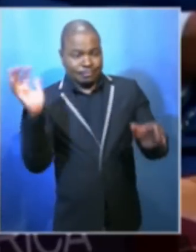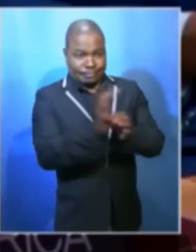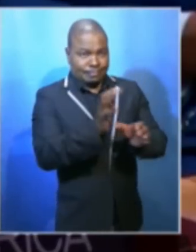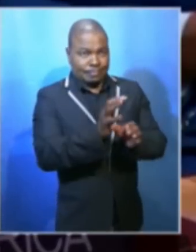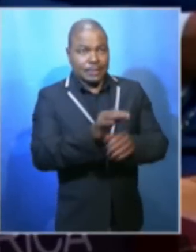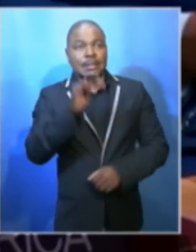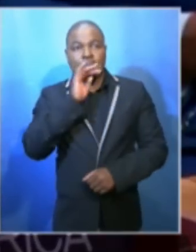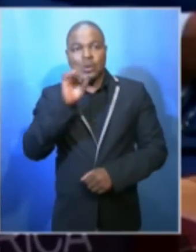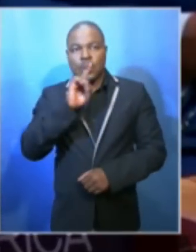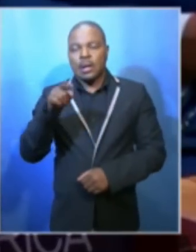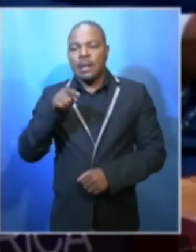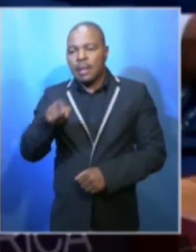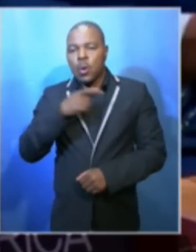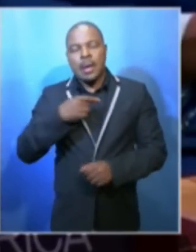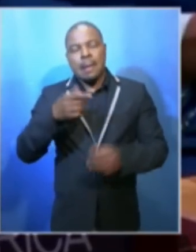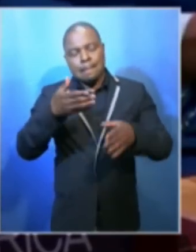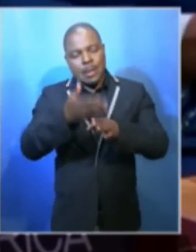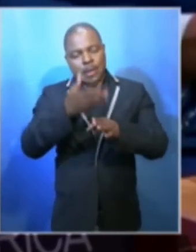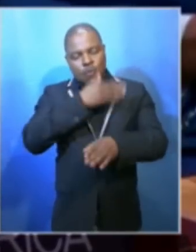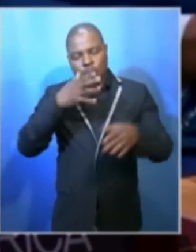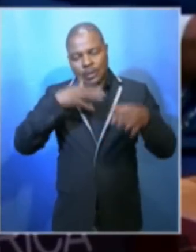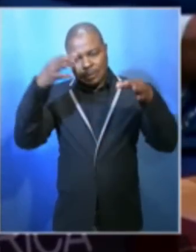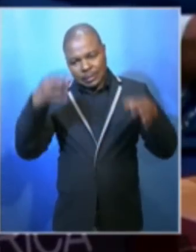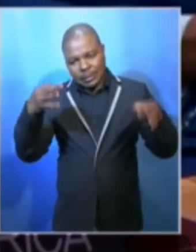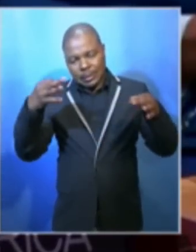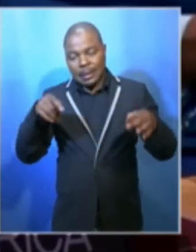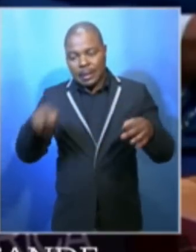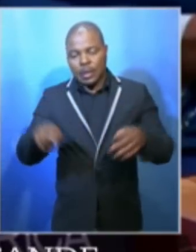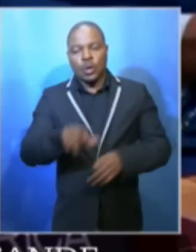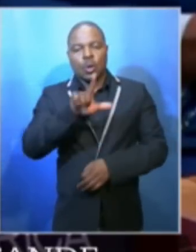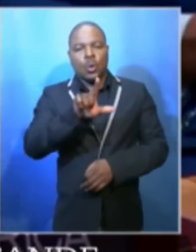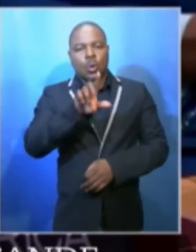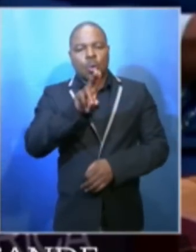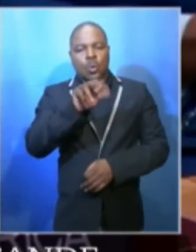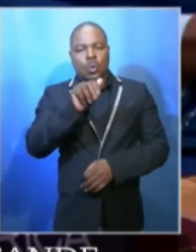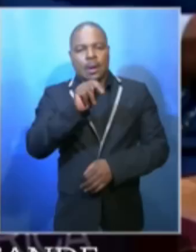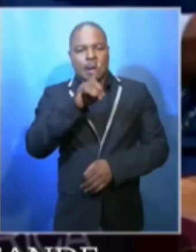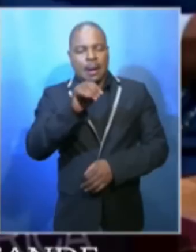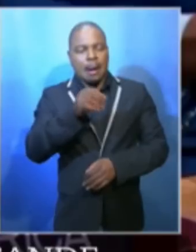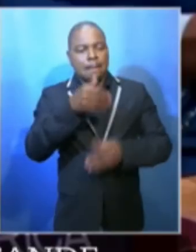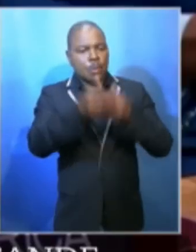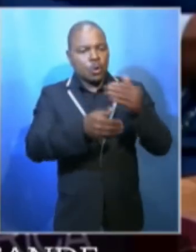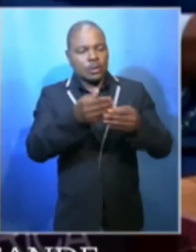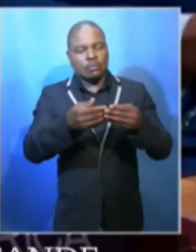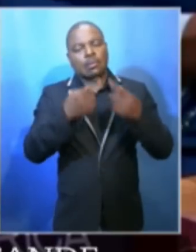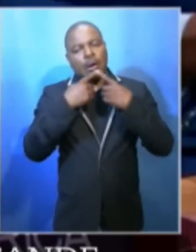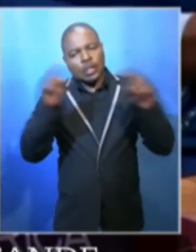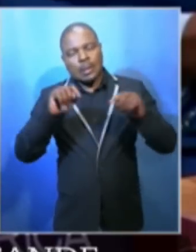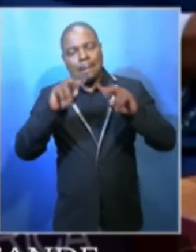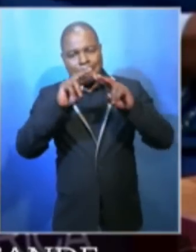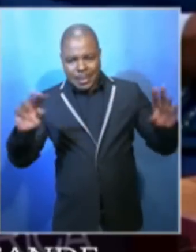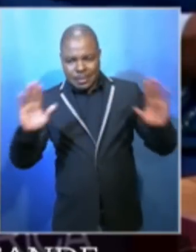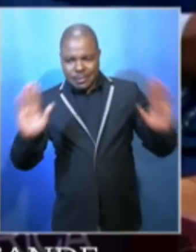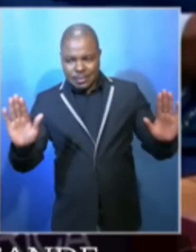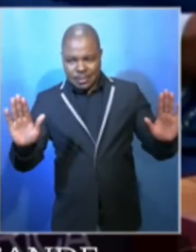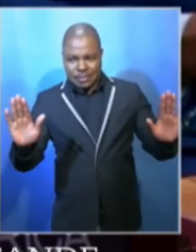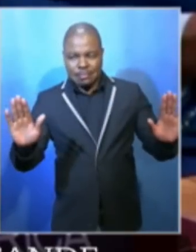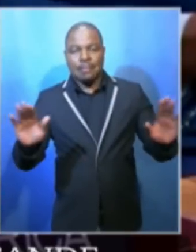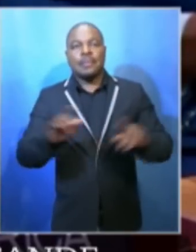ceasefire that was brokered through the Luanda process. We deplore the unwarranted attacks against